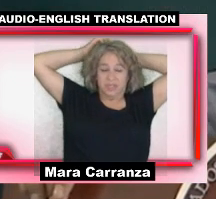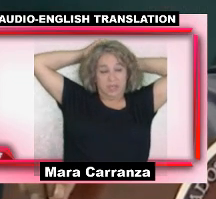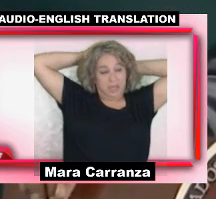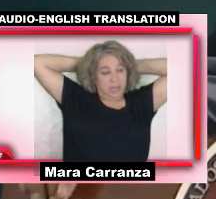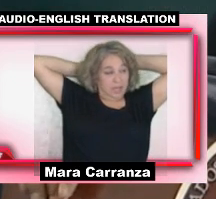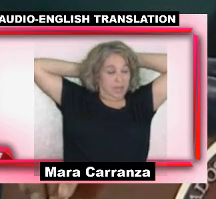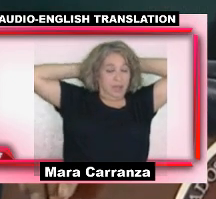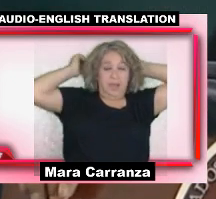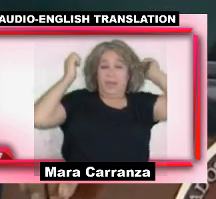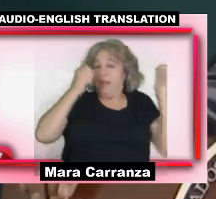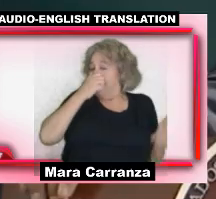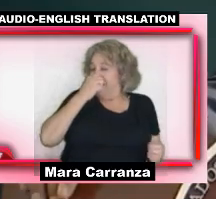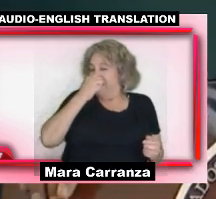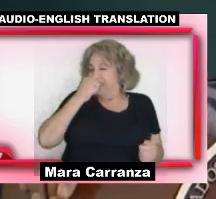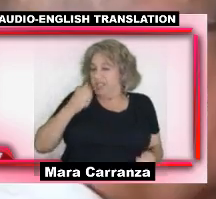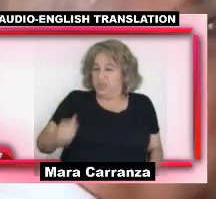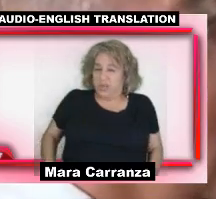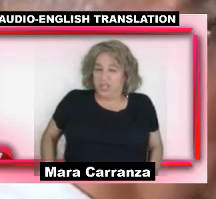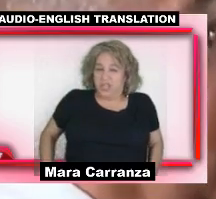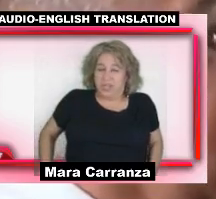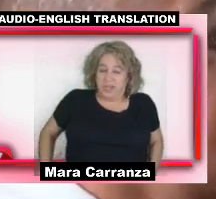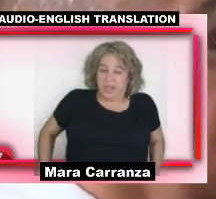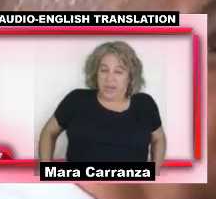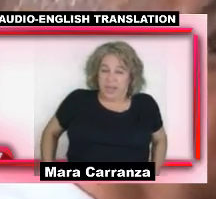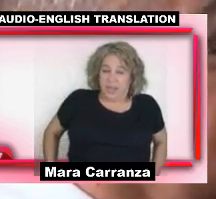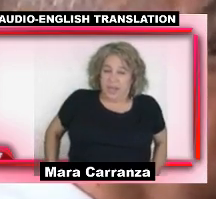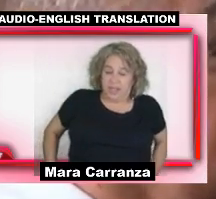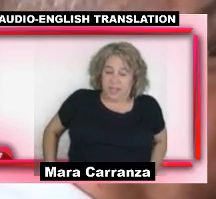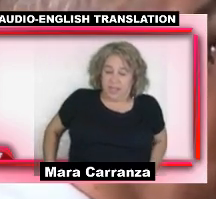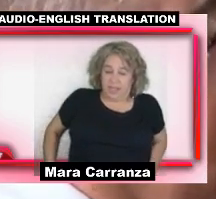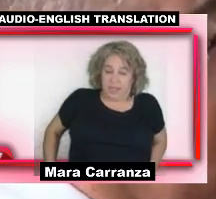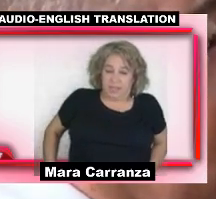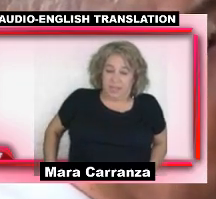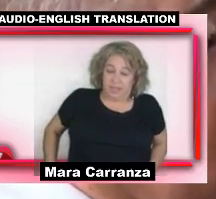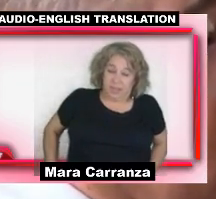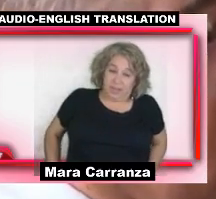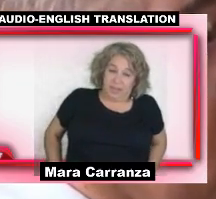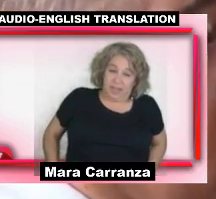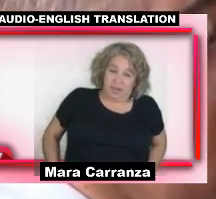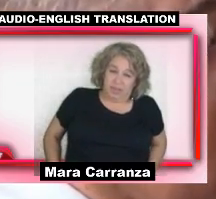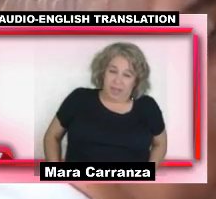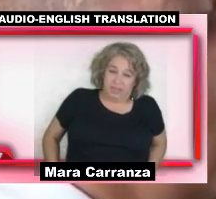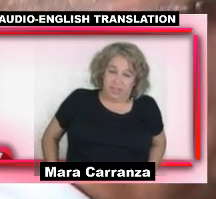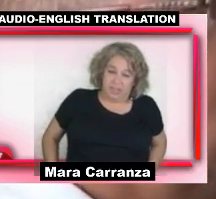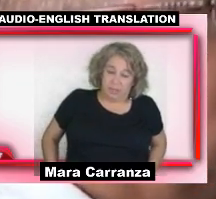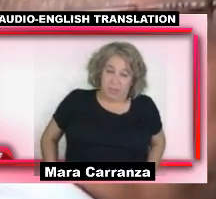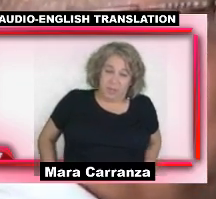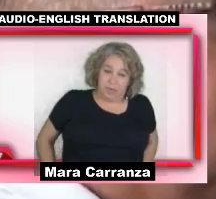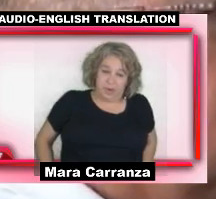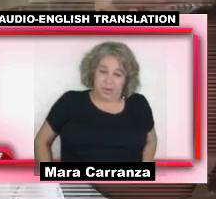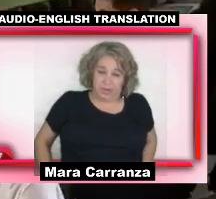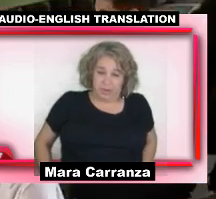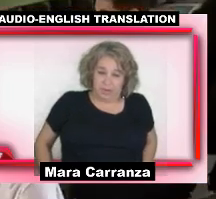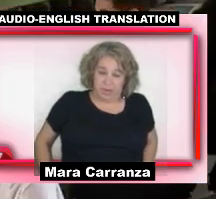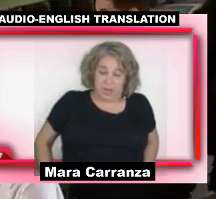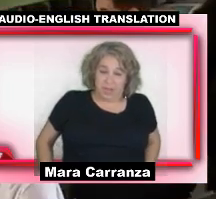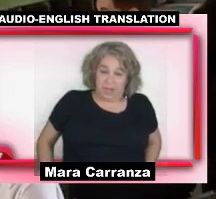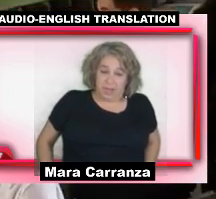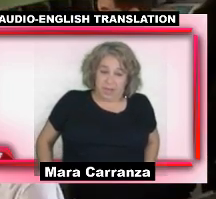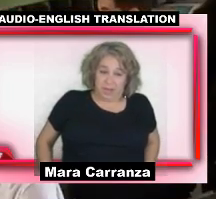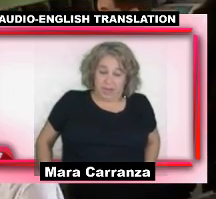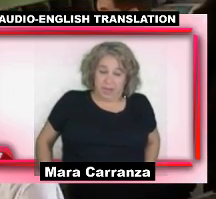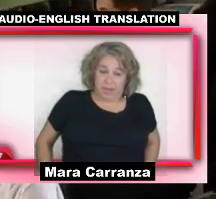options. And the situation in Nayarit is they only have till September to